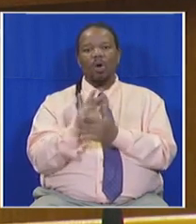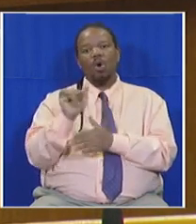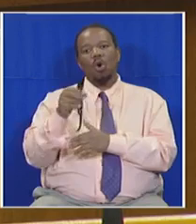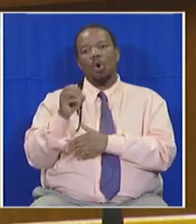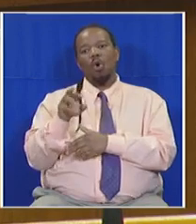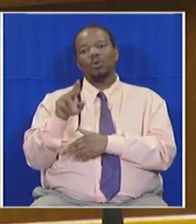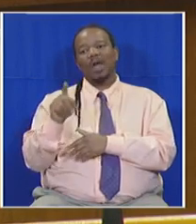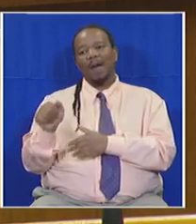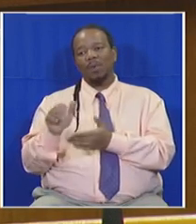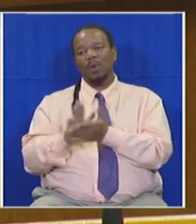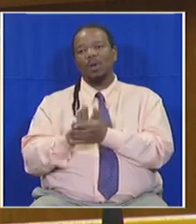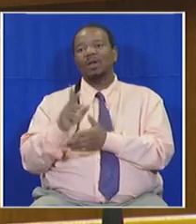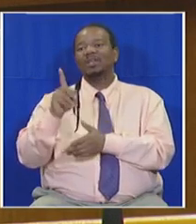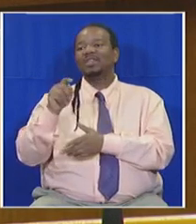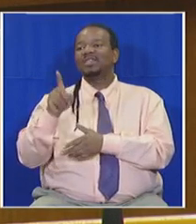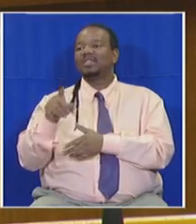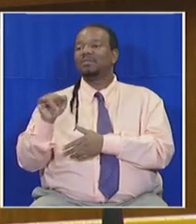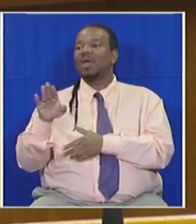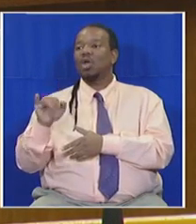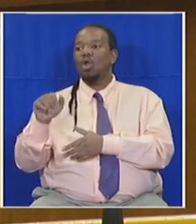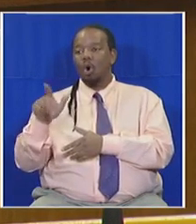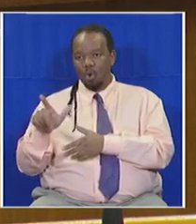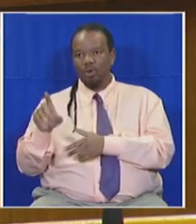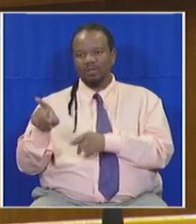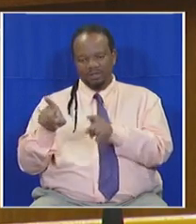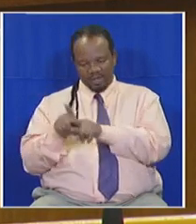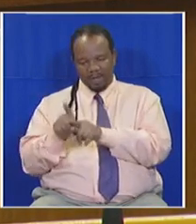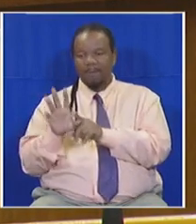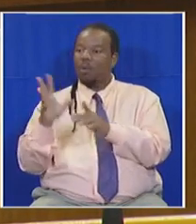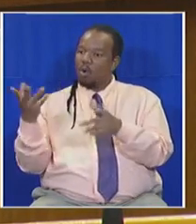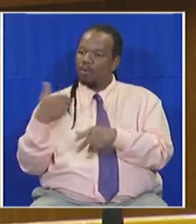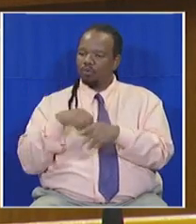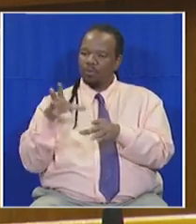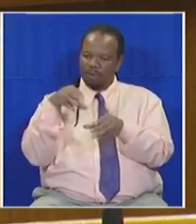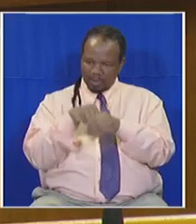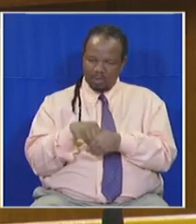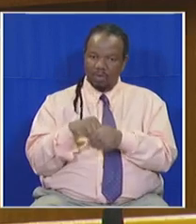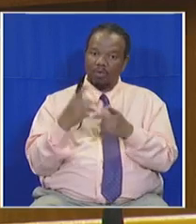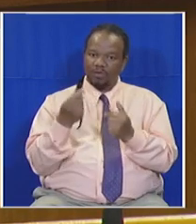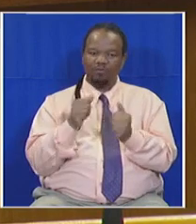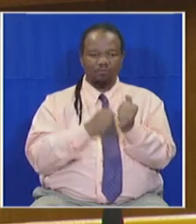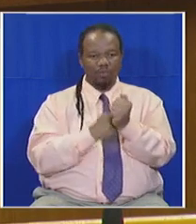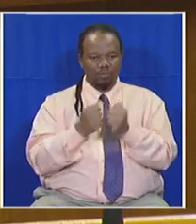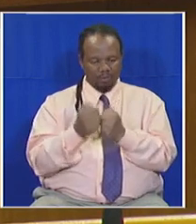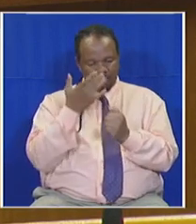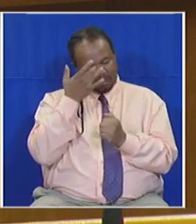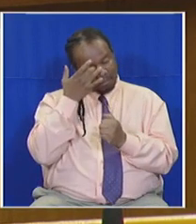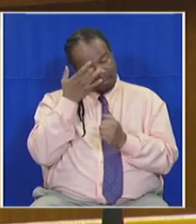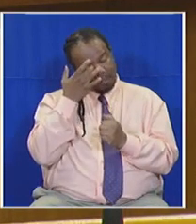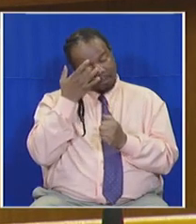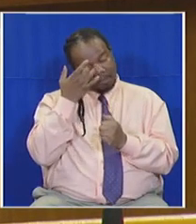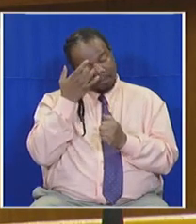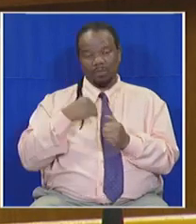the Madibe local municipality will also be included. The municipal infrastructure grant plays a